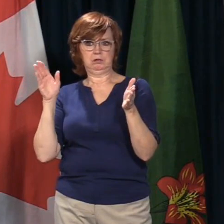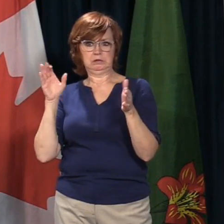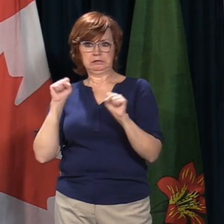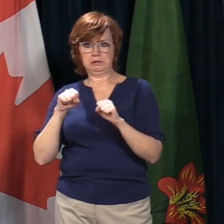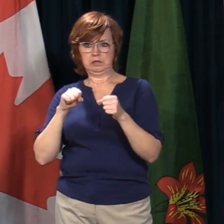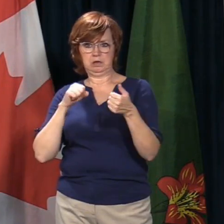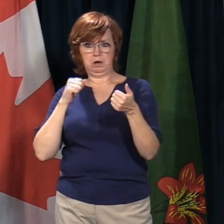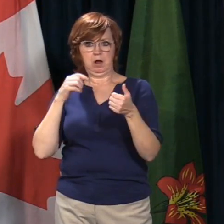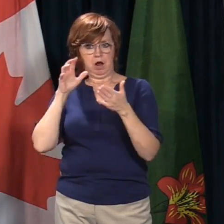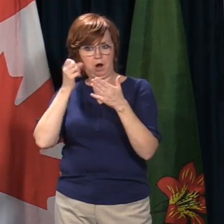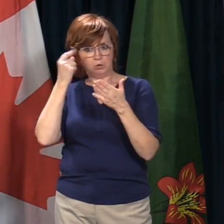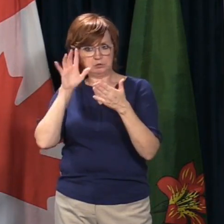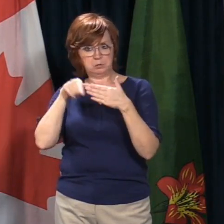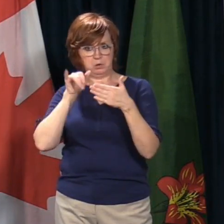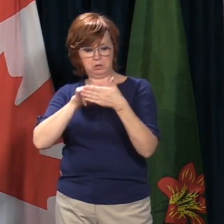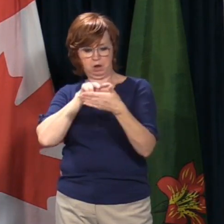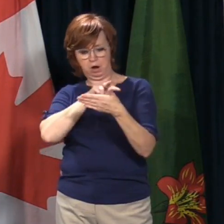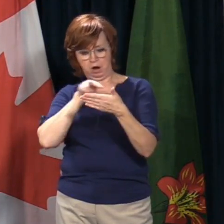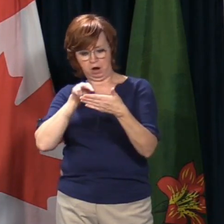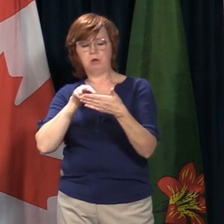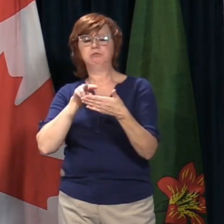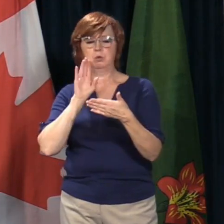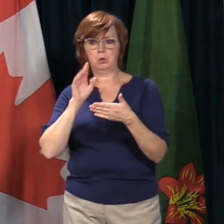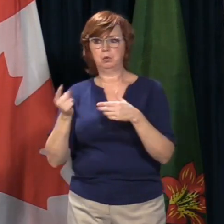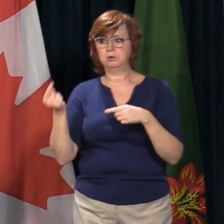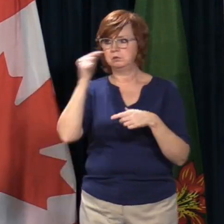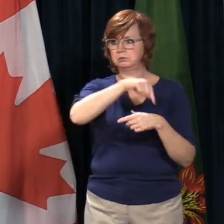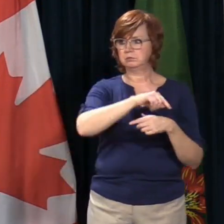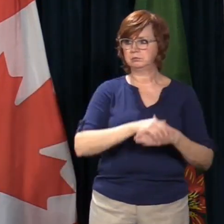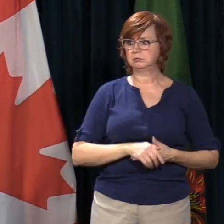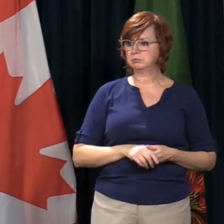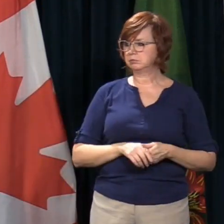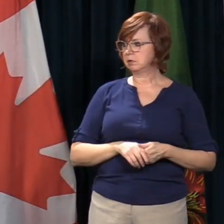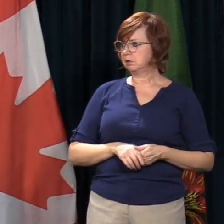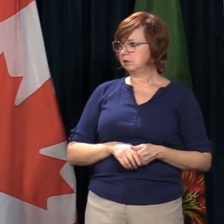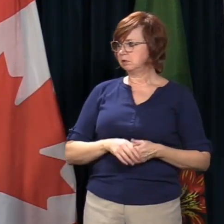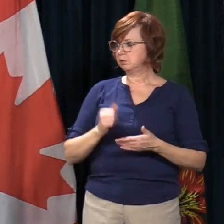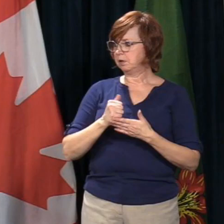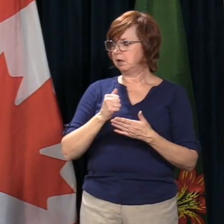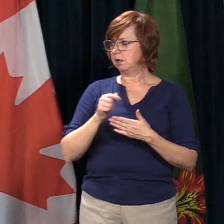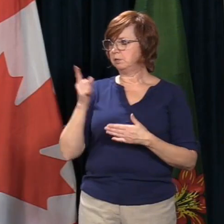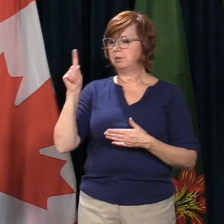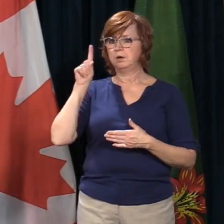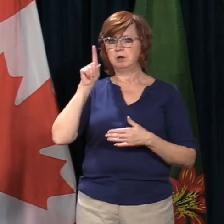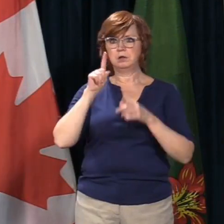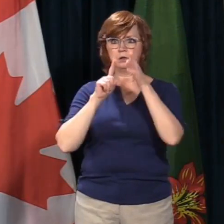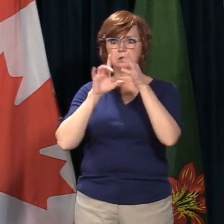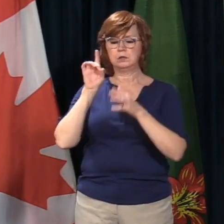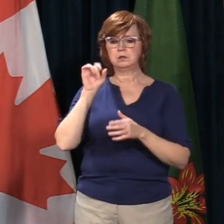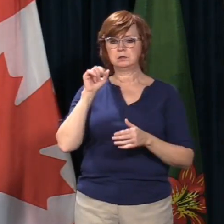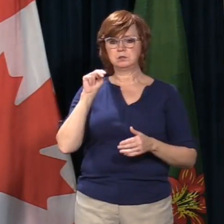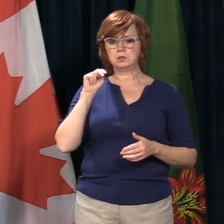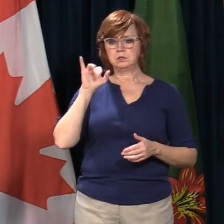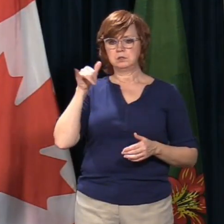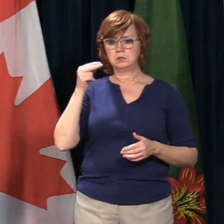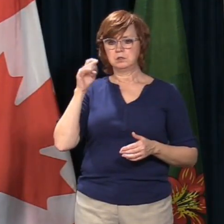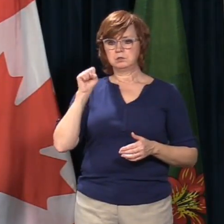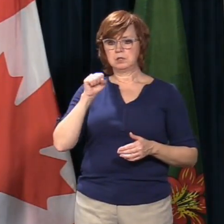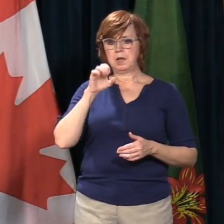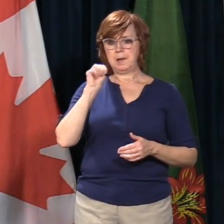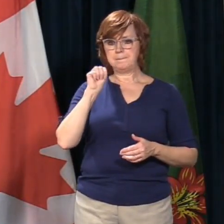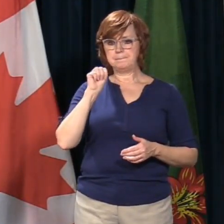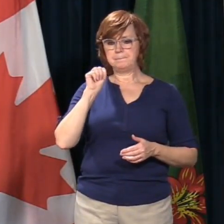when it's indicated. Can we go back to the line for another question, please? We have Dan Jones with